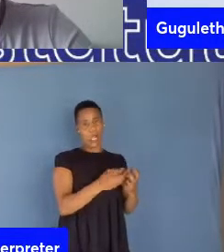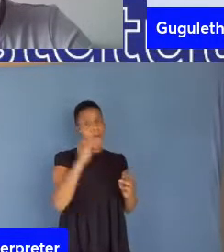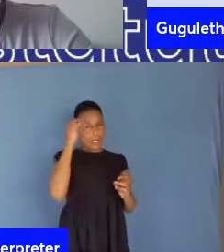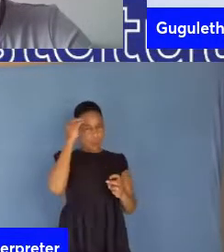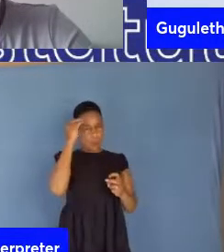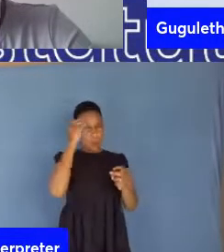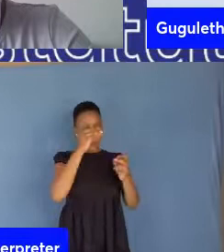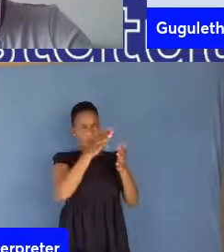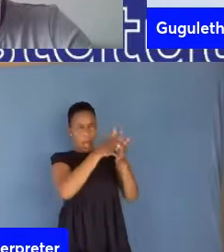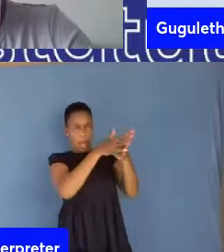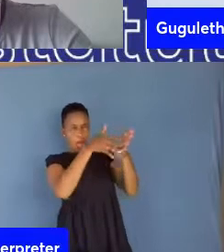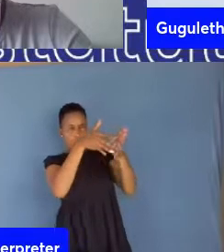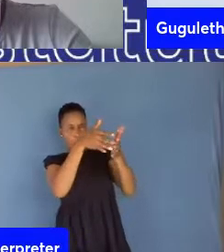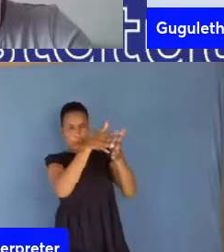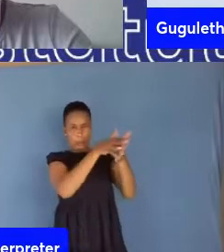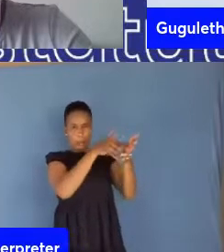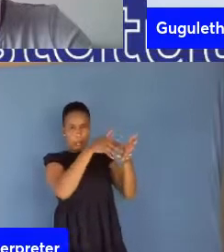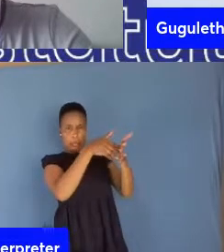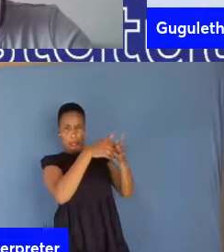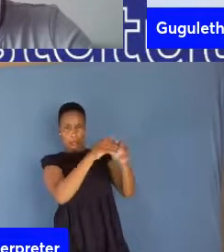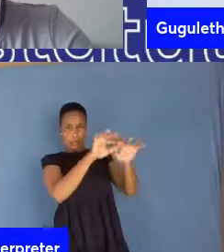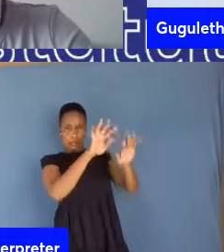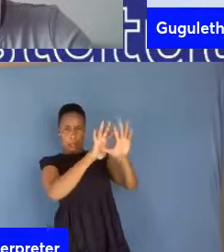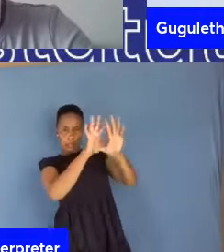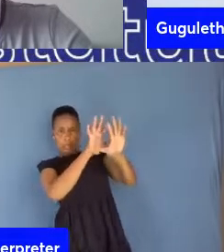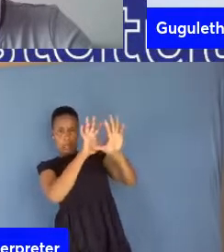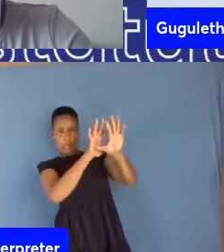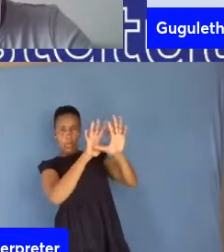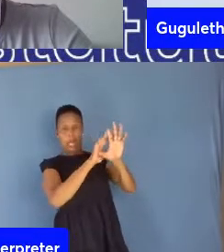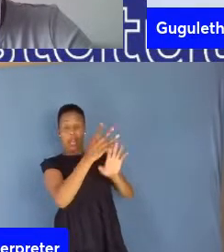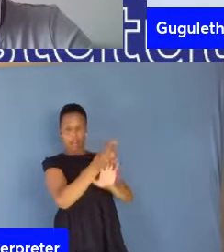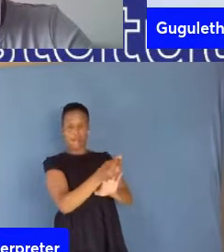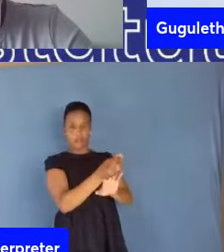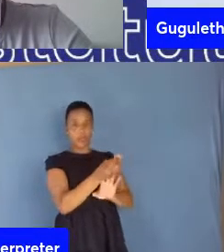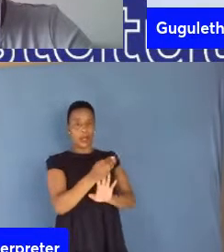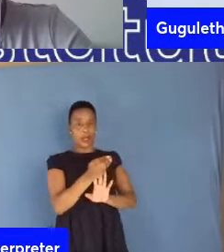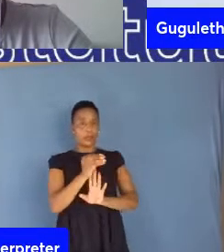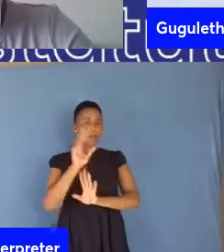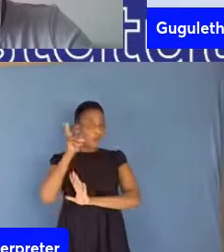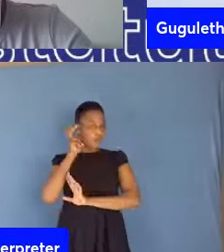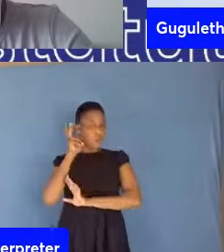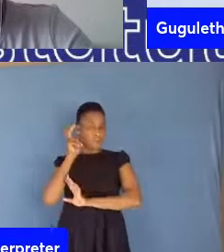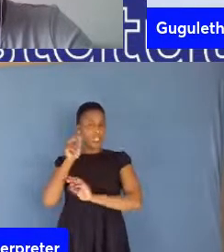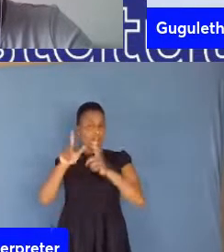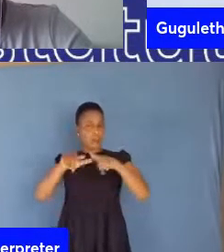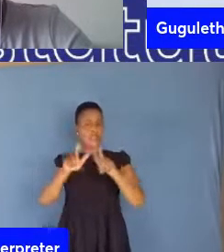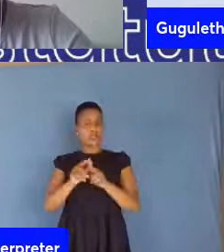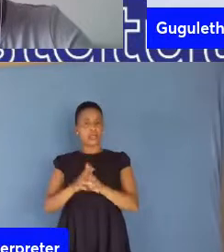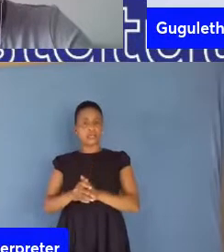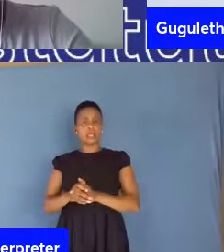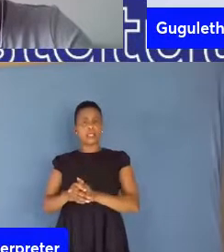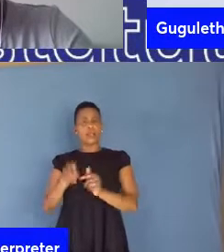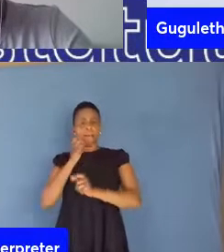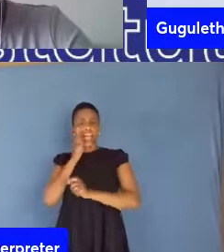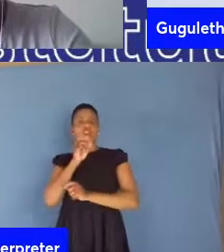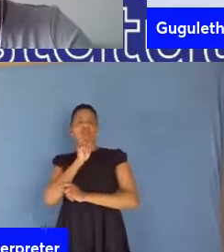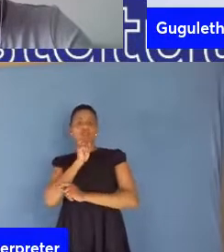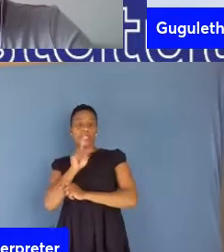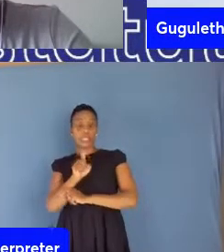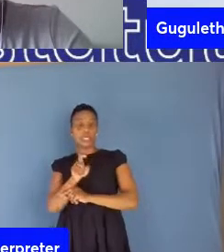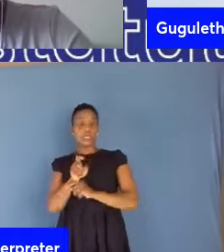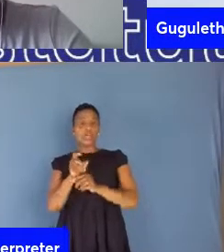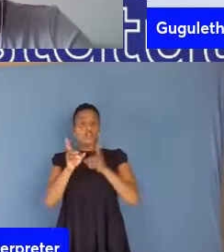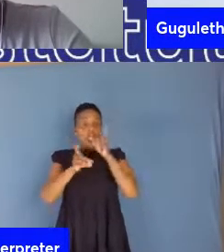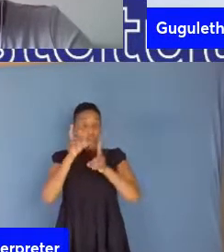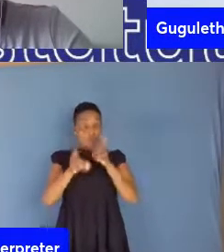Unfortunately, that's just how it is. I mean, if you just listen to the language that we use as men to describe consensual sex and